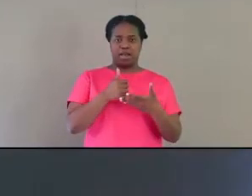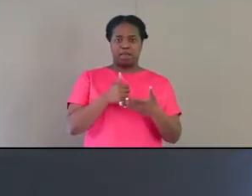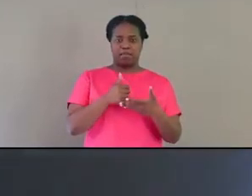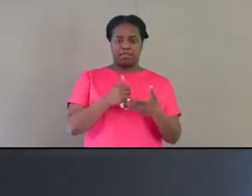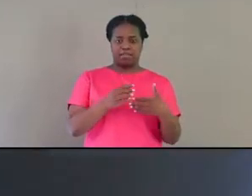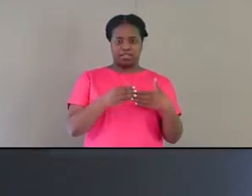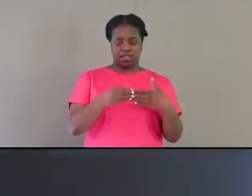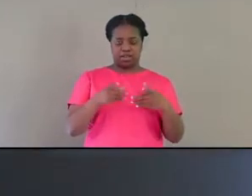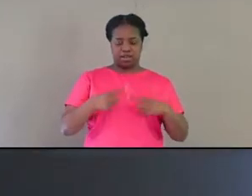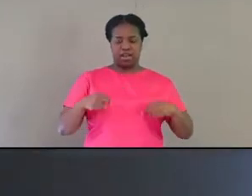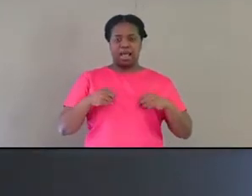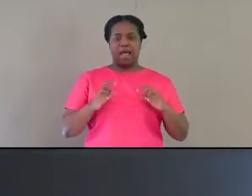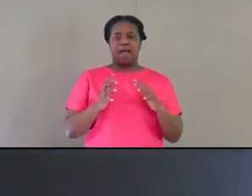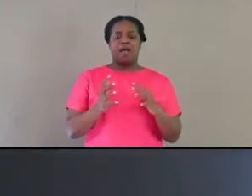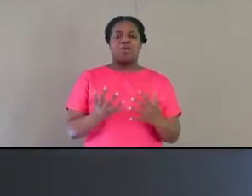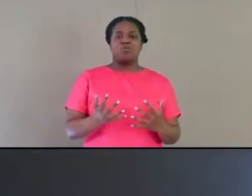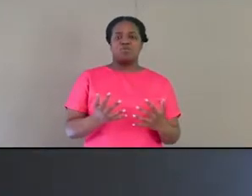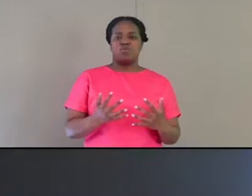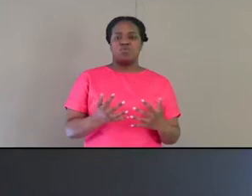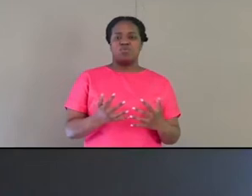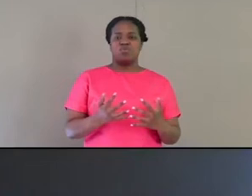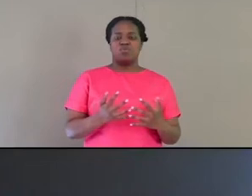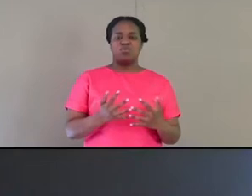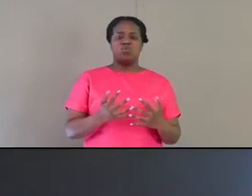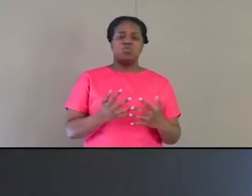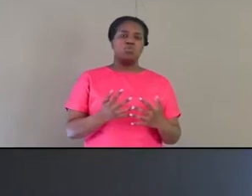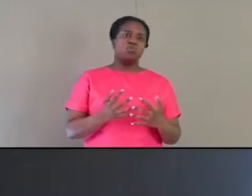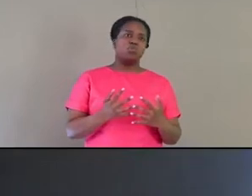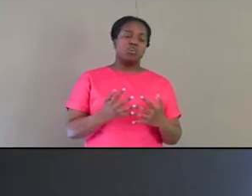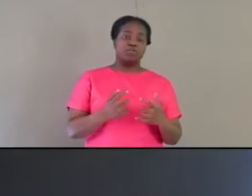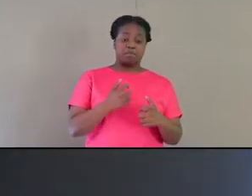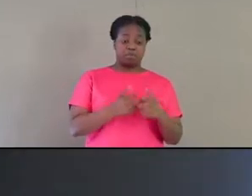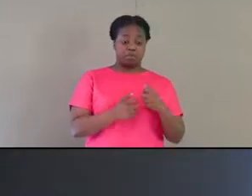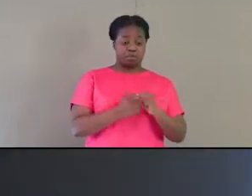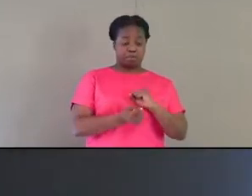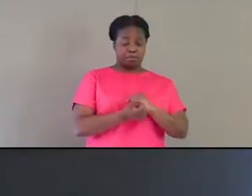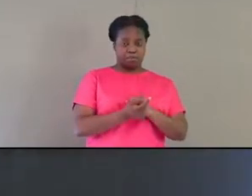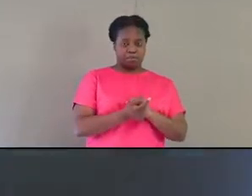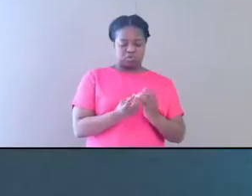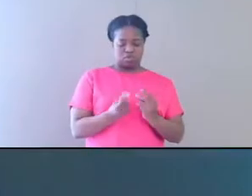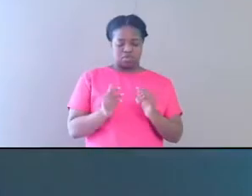what arguments to make, how to take this work forward.